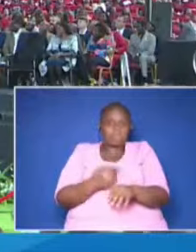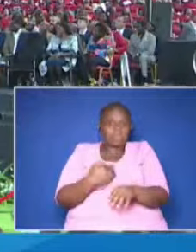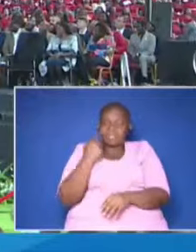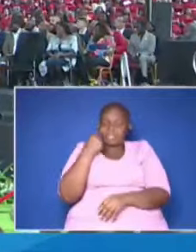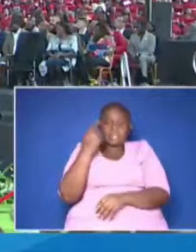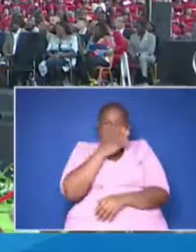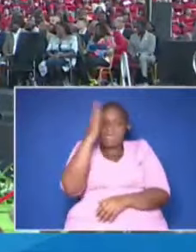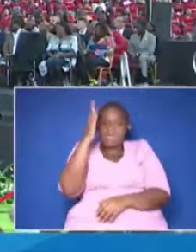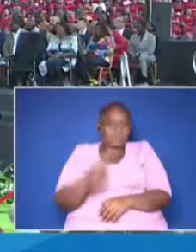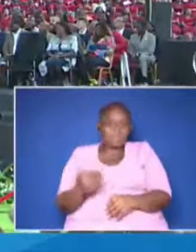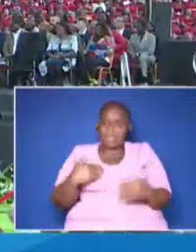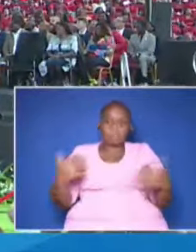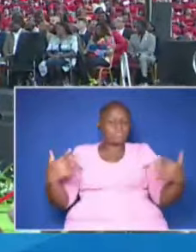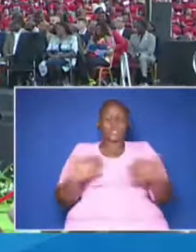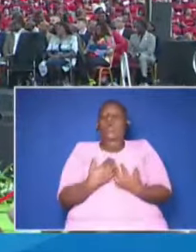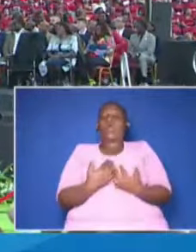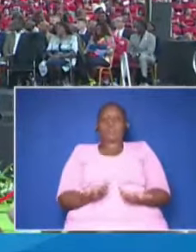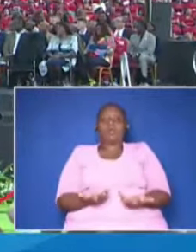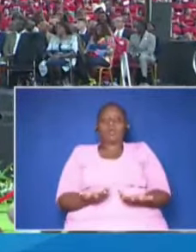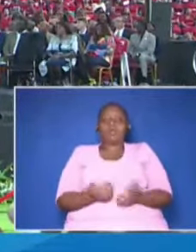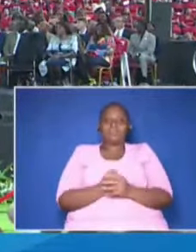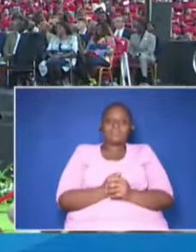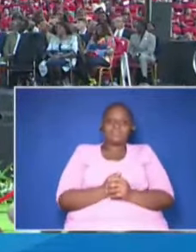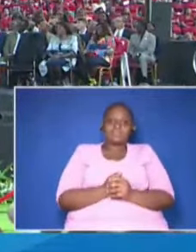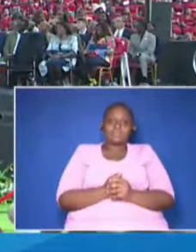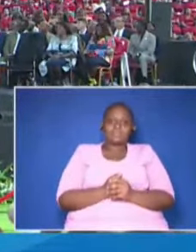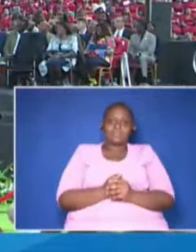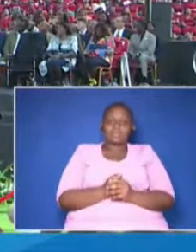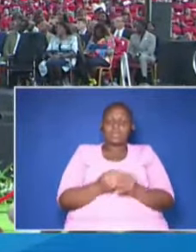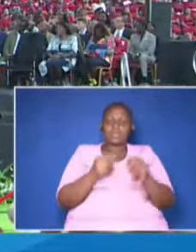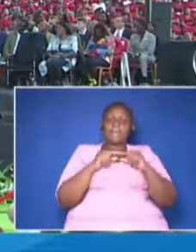together I'm shocked